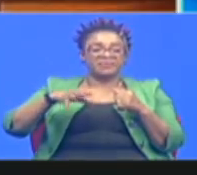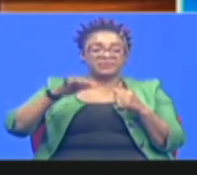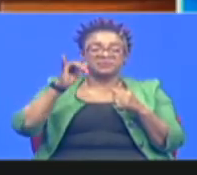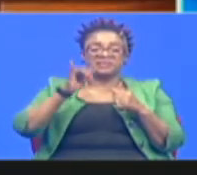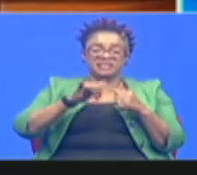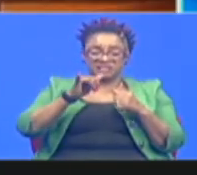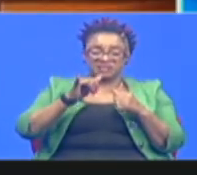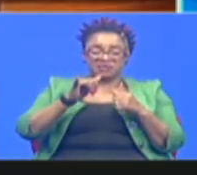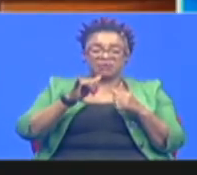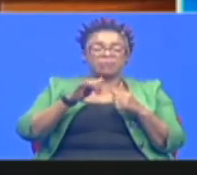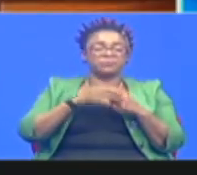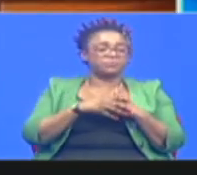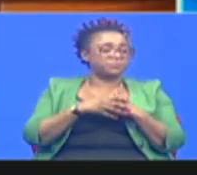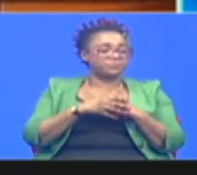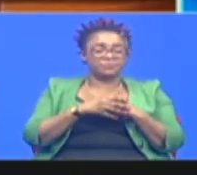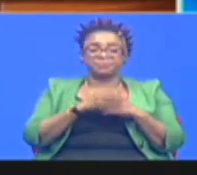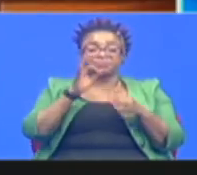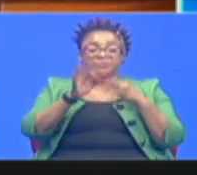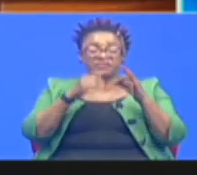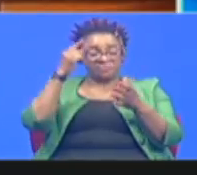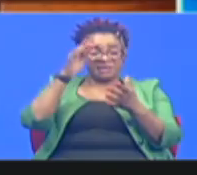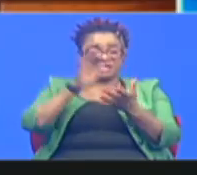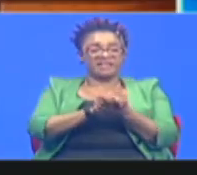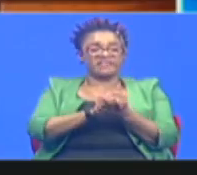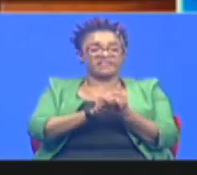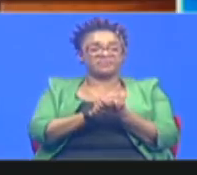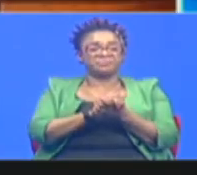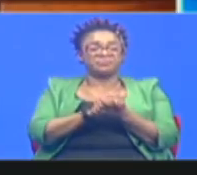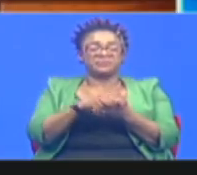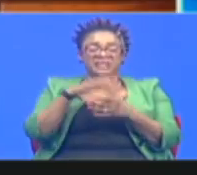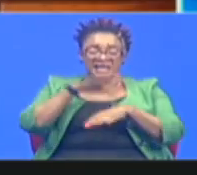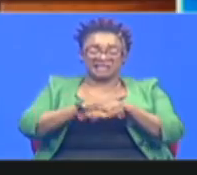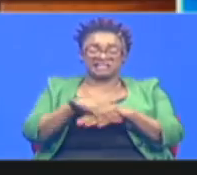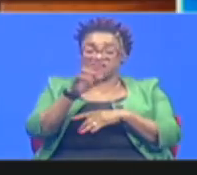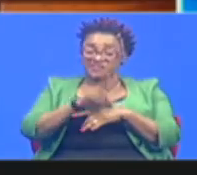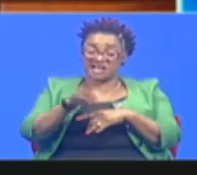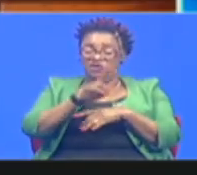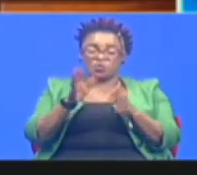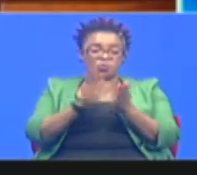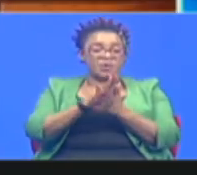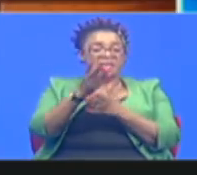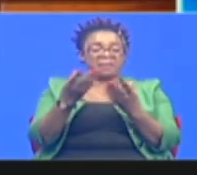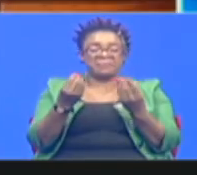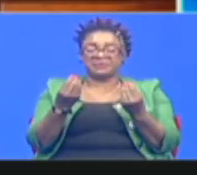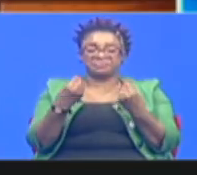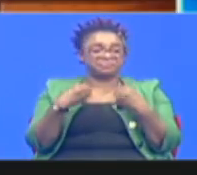out for their good. If you believe that indeed they didn't get their value with this type of purchases.